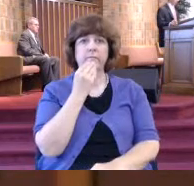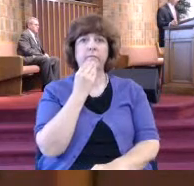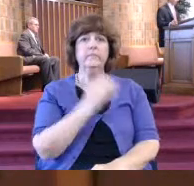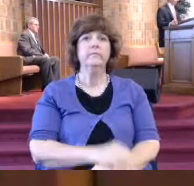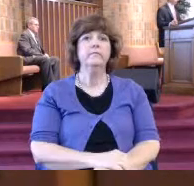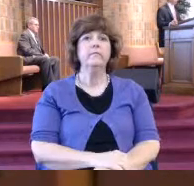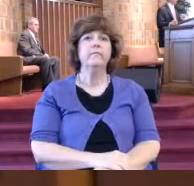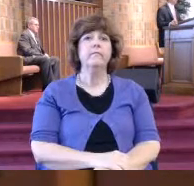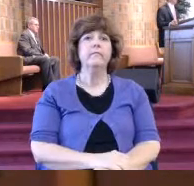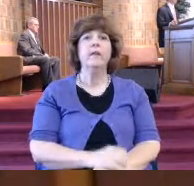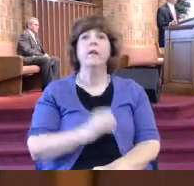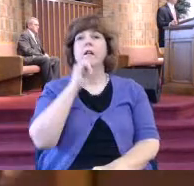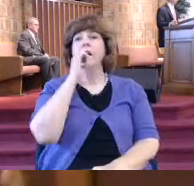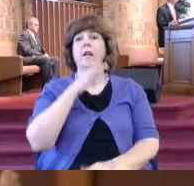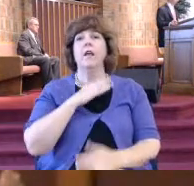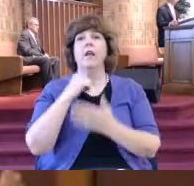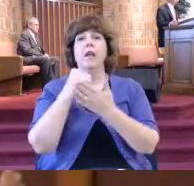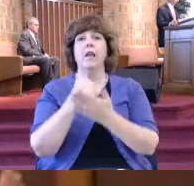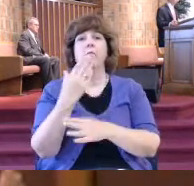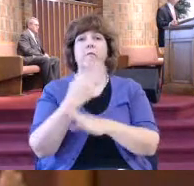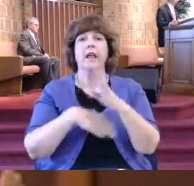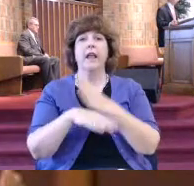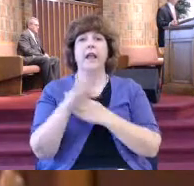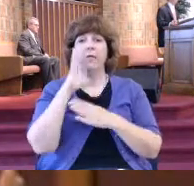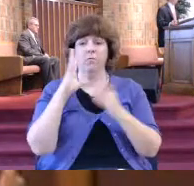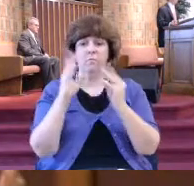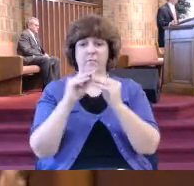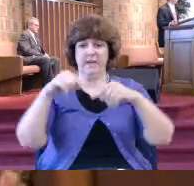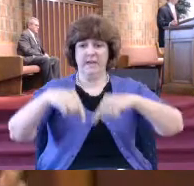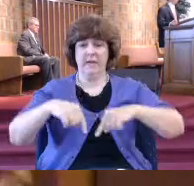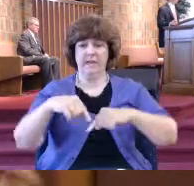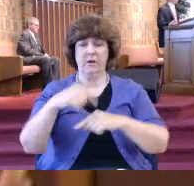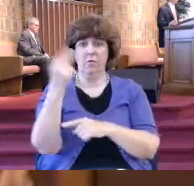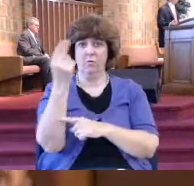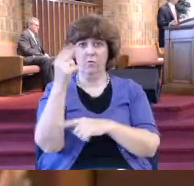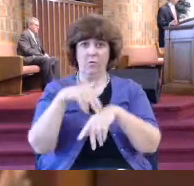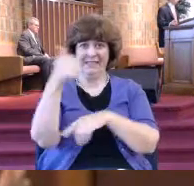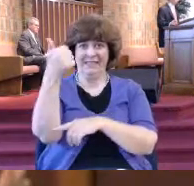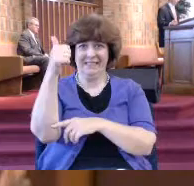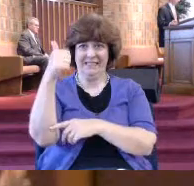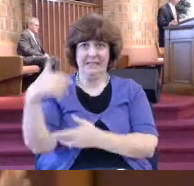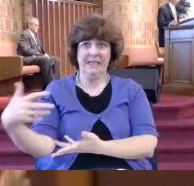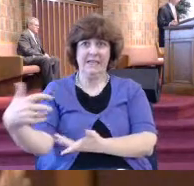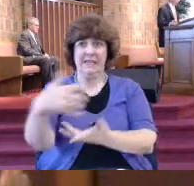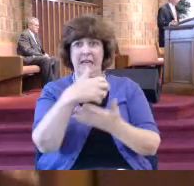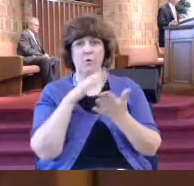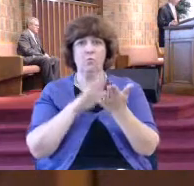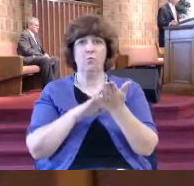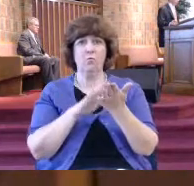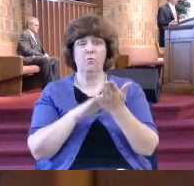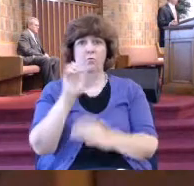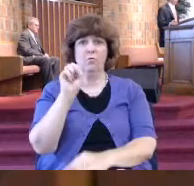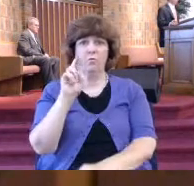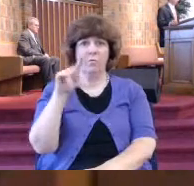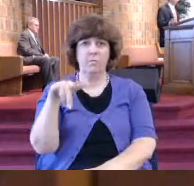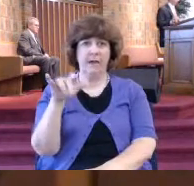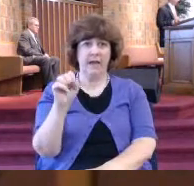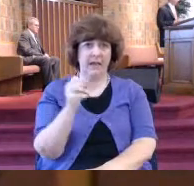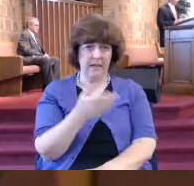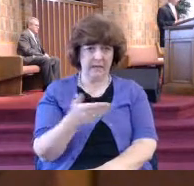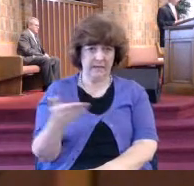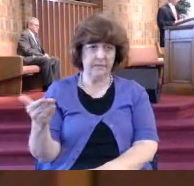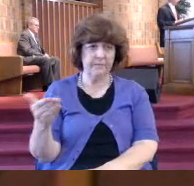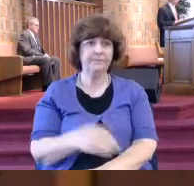Helping Hands, they'll meet Thursday at 10 a.m. here in the building and collecting school supplies for the Inner City Church of Christ. If you want to help